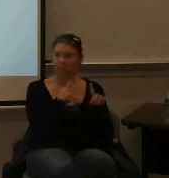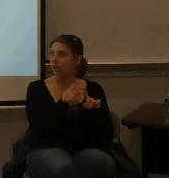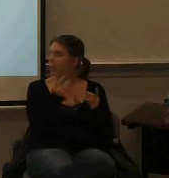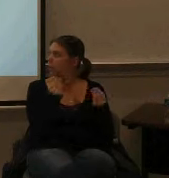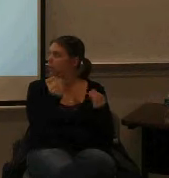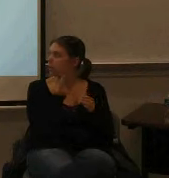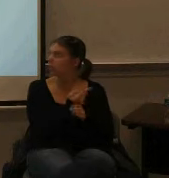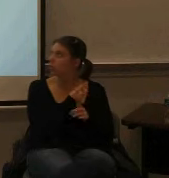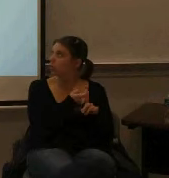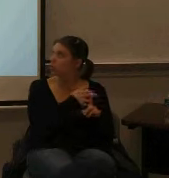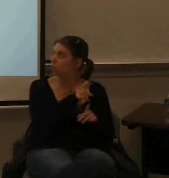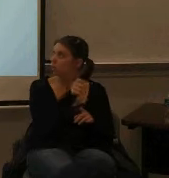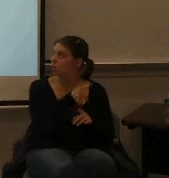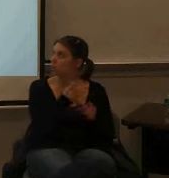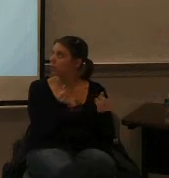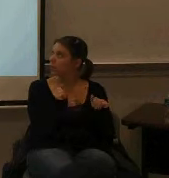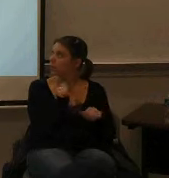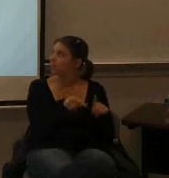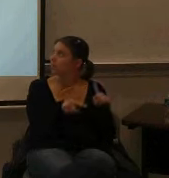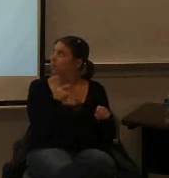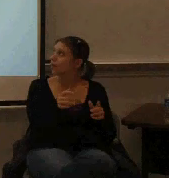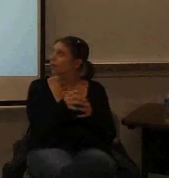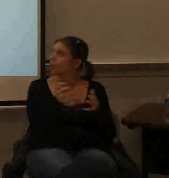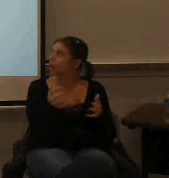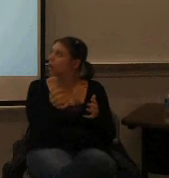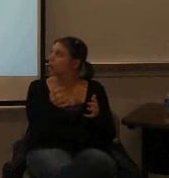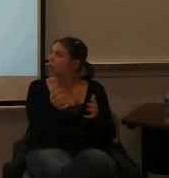from cropland, and you can see it can vary a lot.